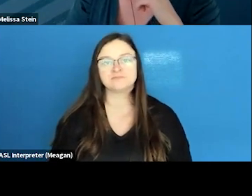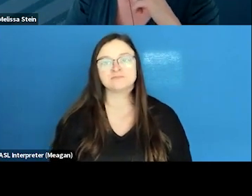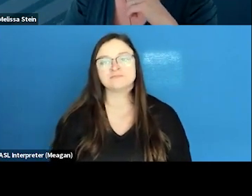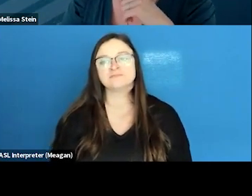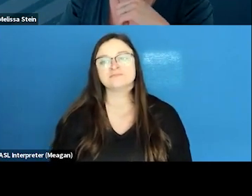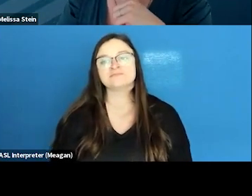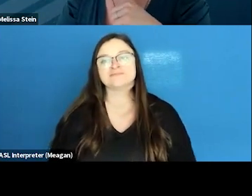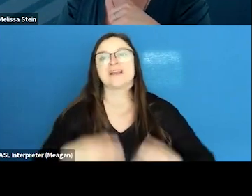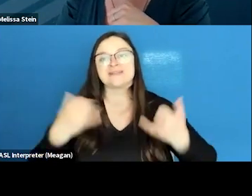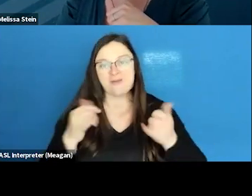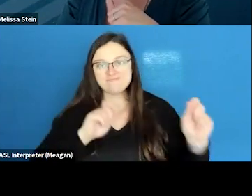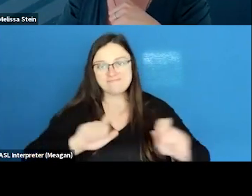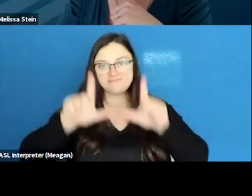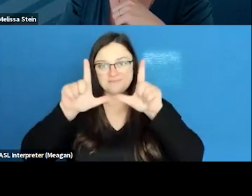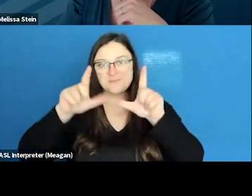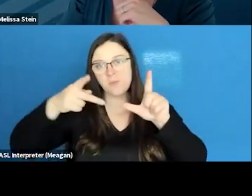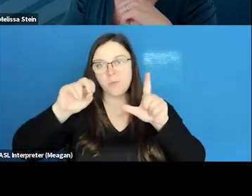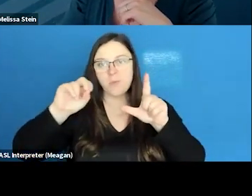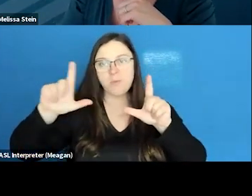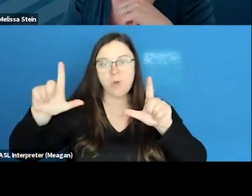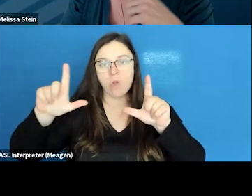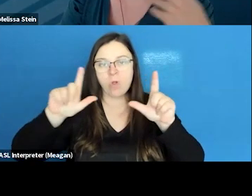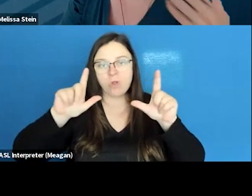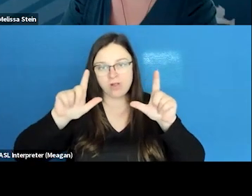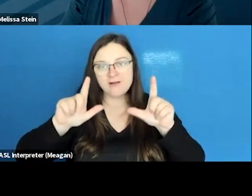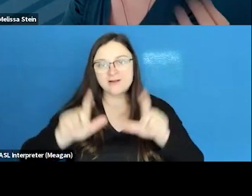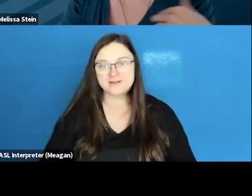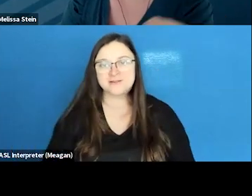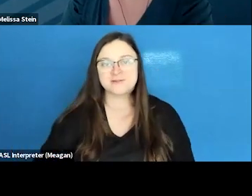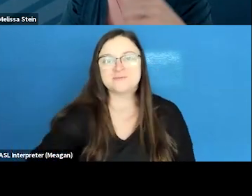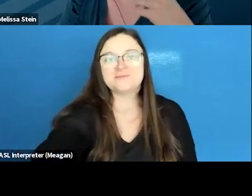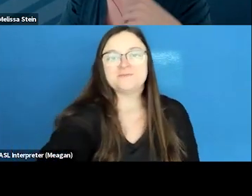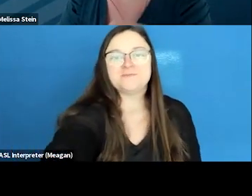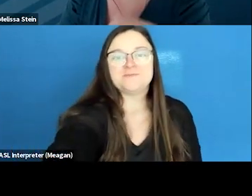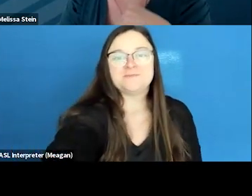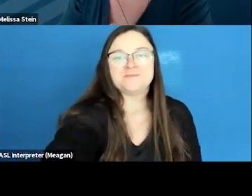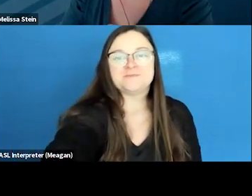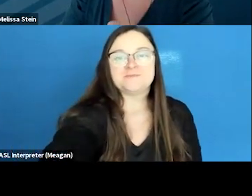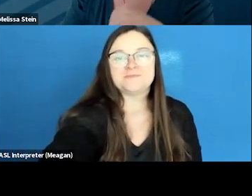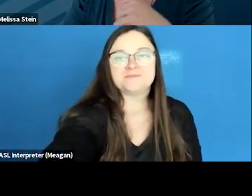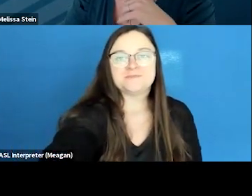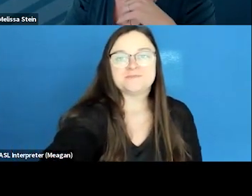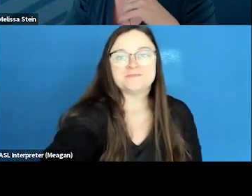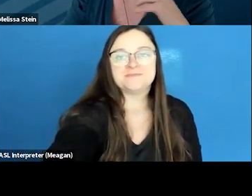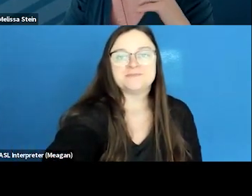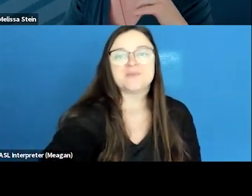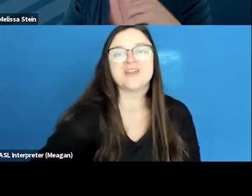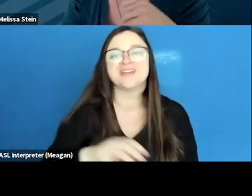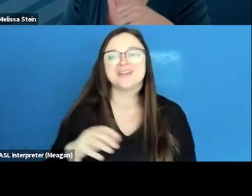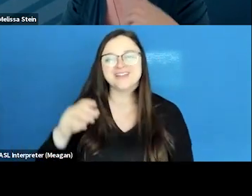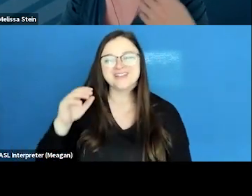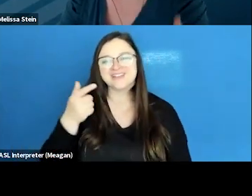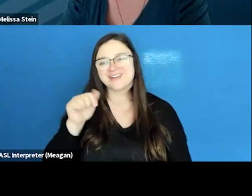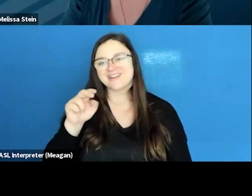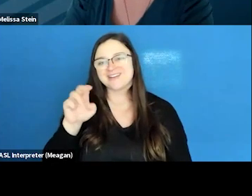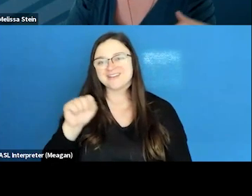You should have just seen another poll pop up. And this just gives the Game Center more information regarding